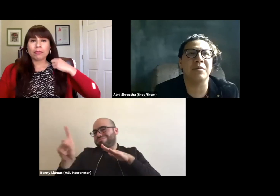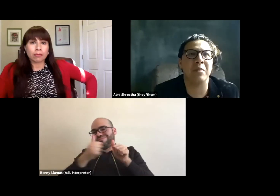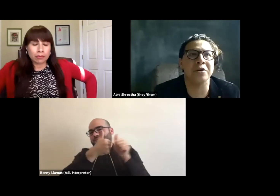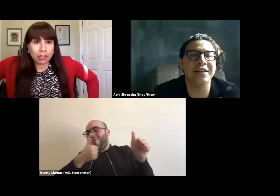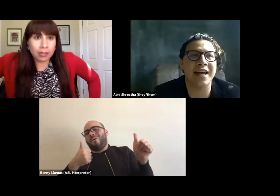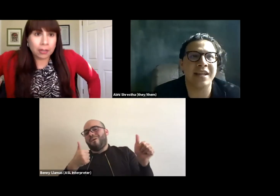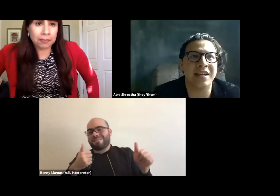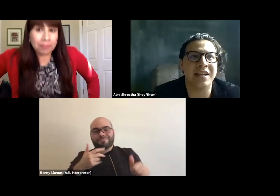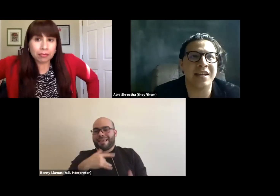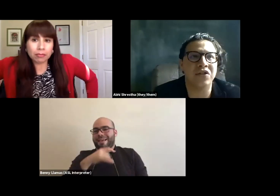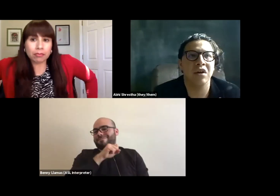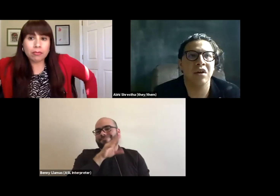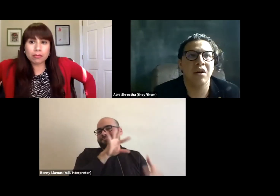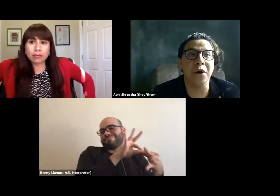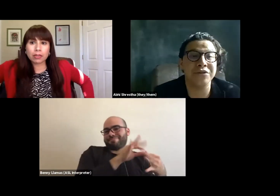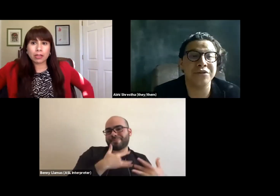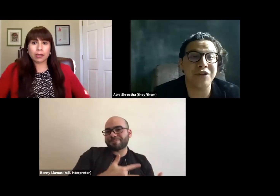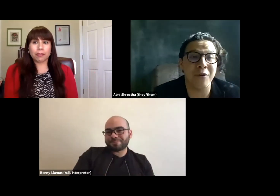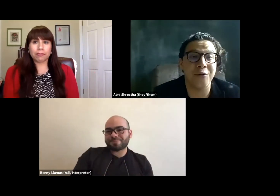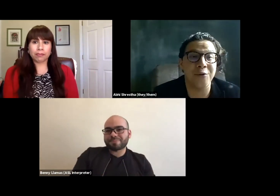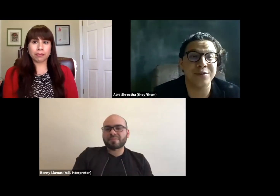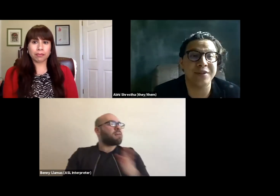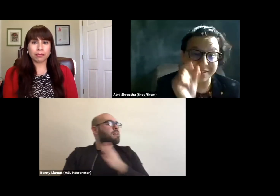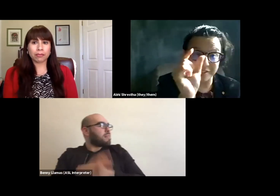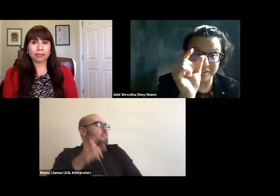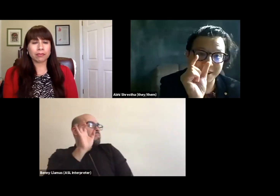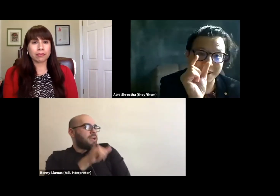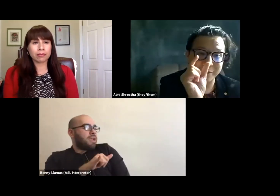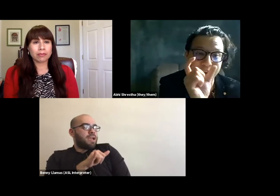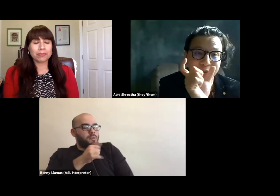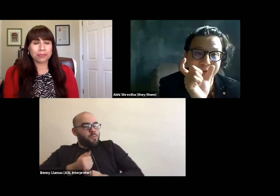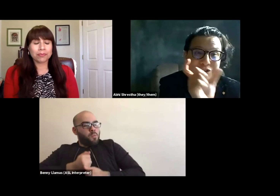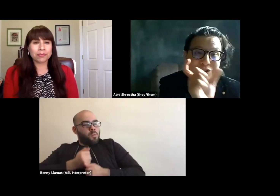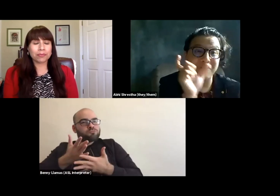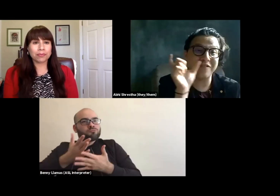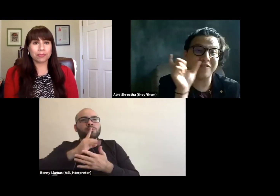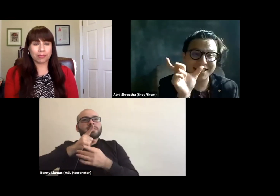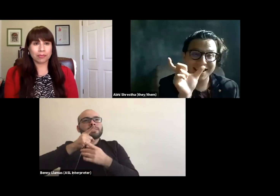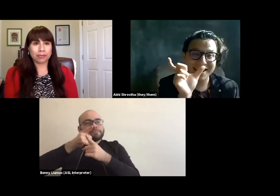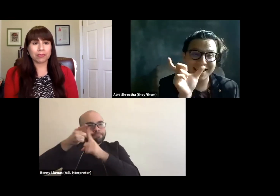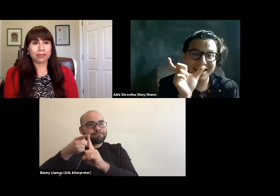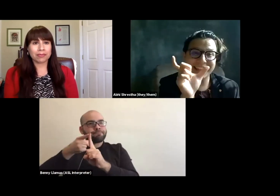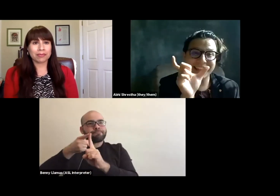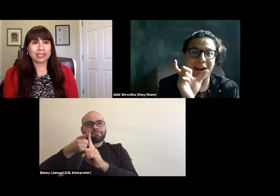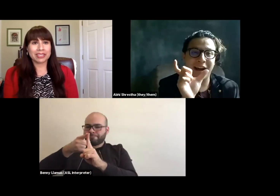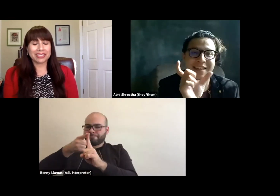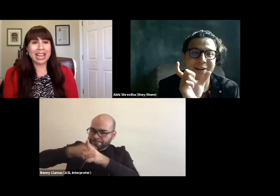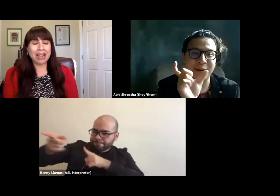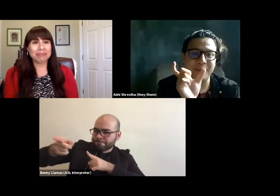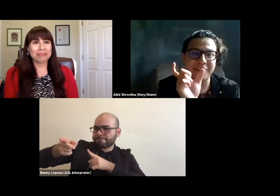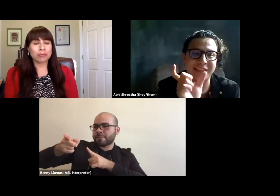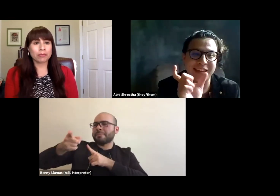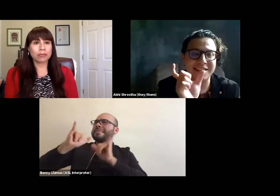thing about poetry is that it is both so specific, but also so vast. You know, I think